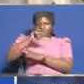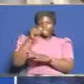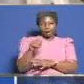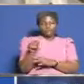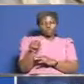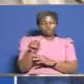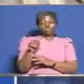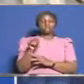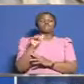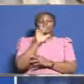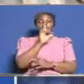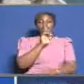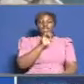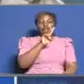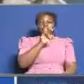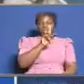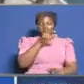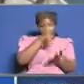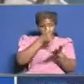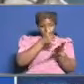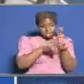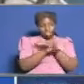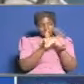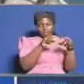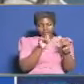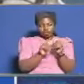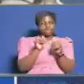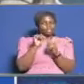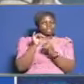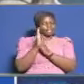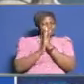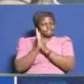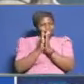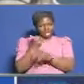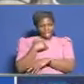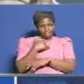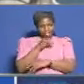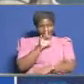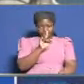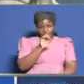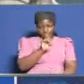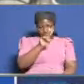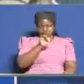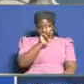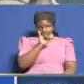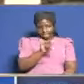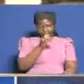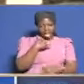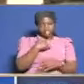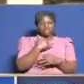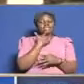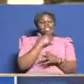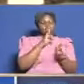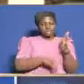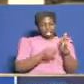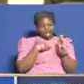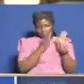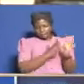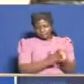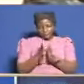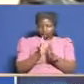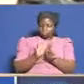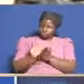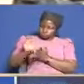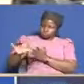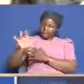companies that had shown interest in the revival bid. Dovekey has indicated plans to pump in 5 billion shillings into the